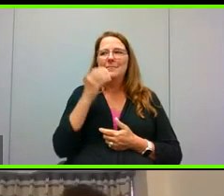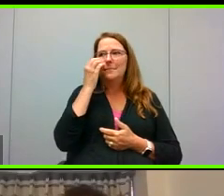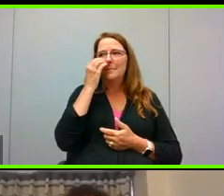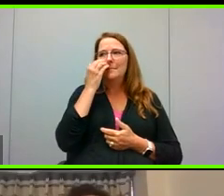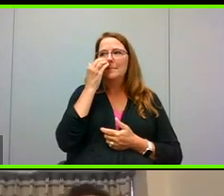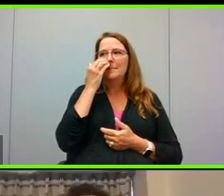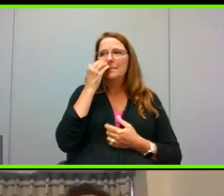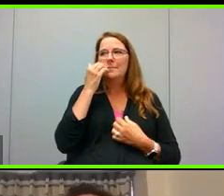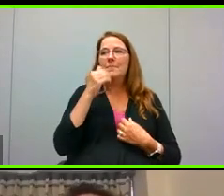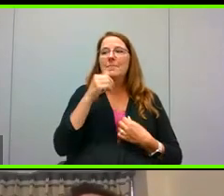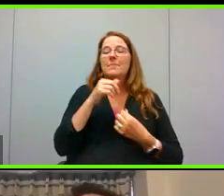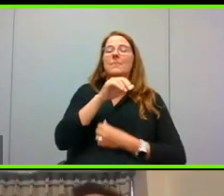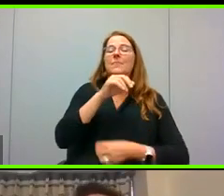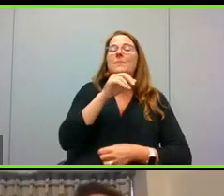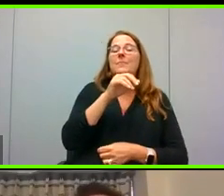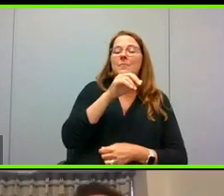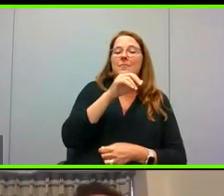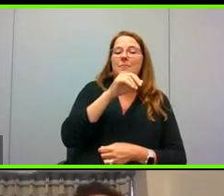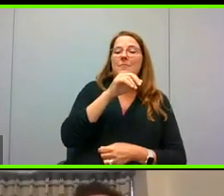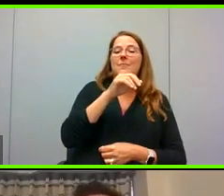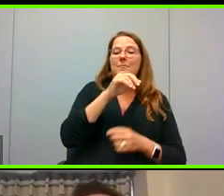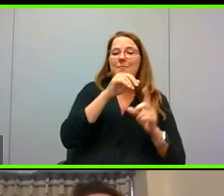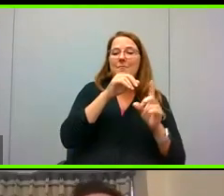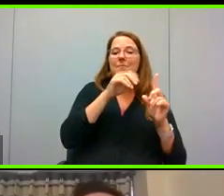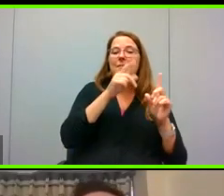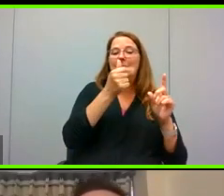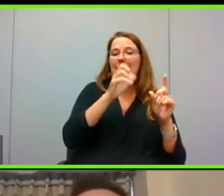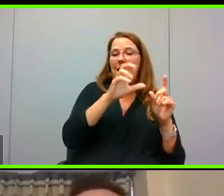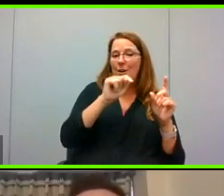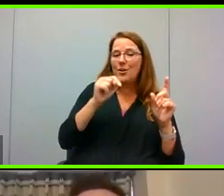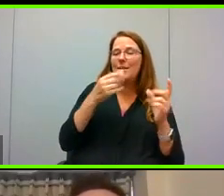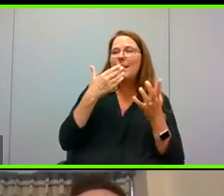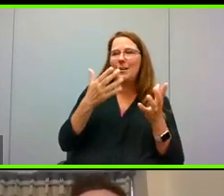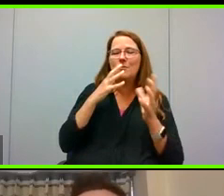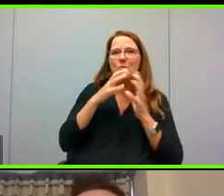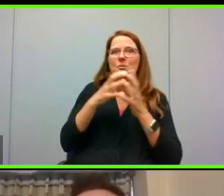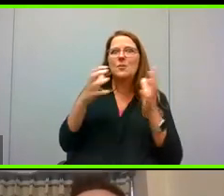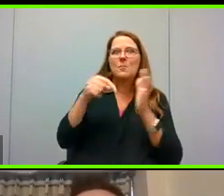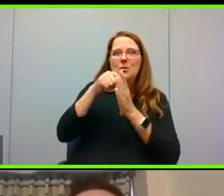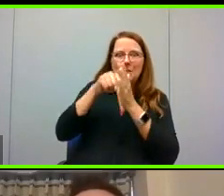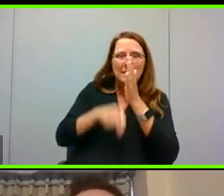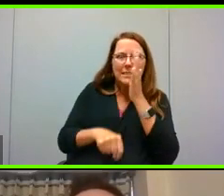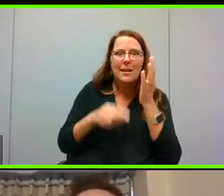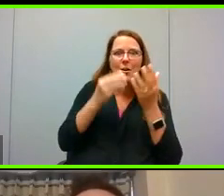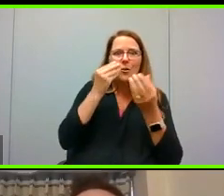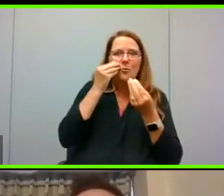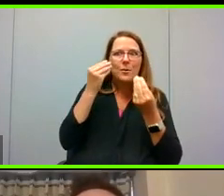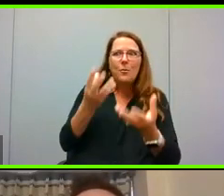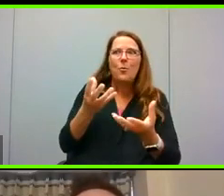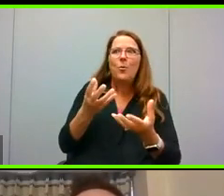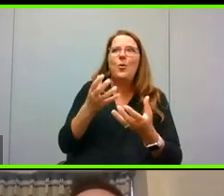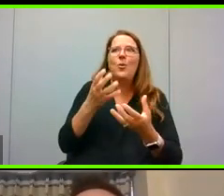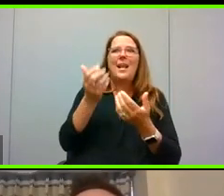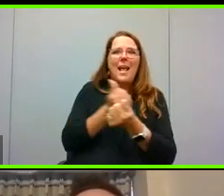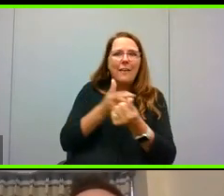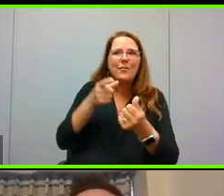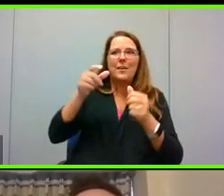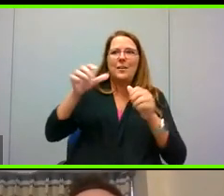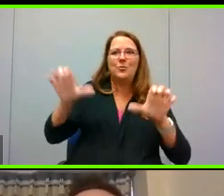Yes, thank you so much, Dee Dee Batten, for such a detailed report and all that you are doing in this time